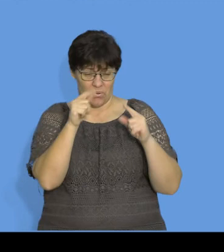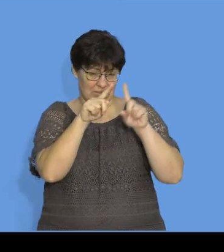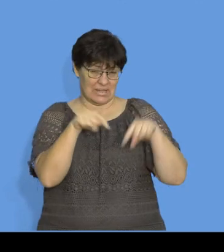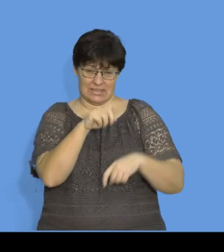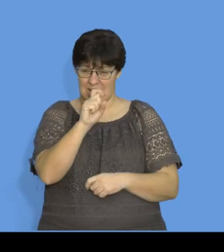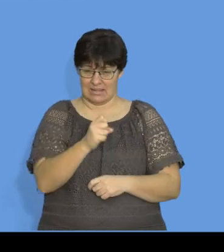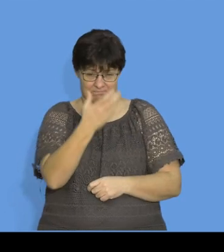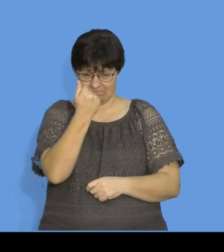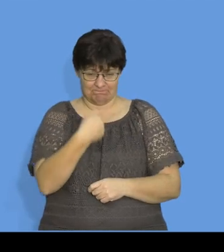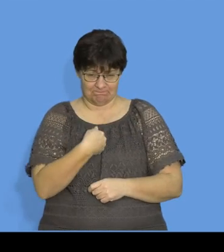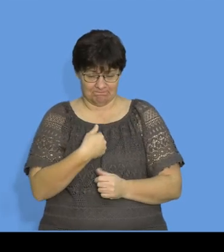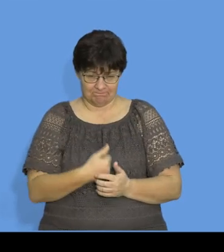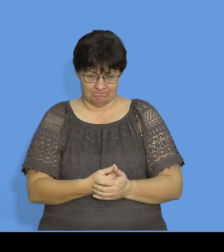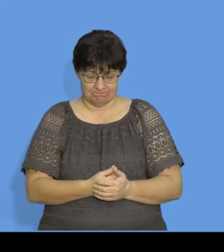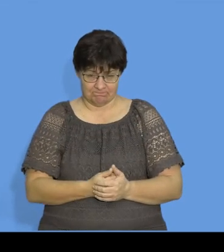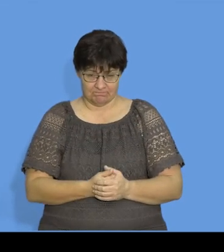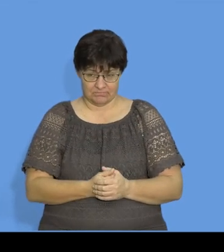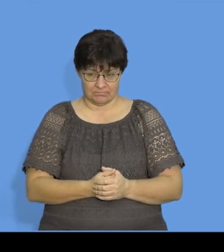know delta x,